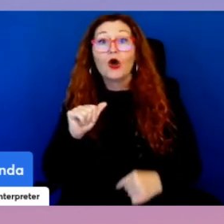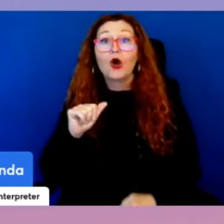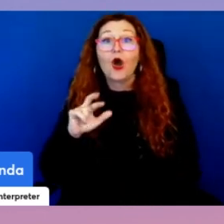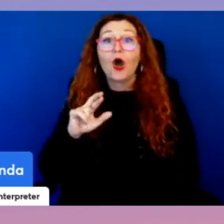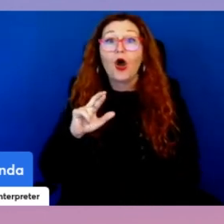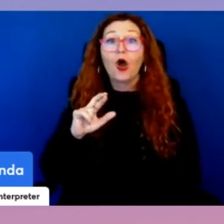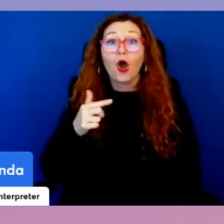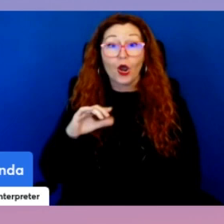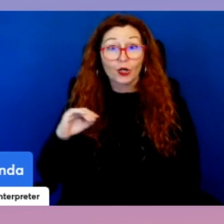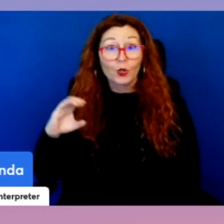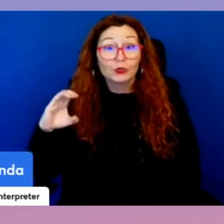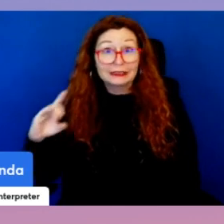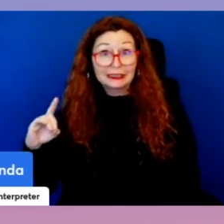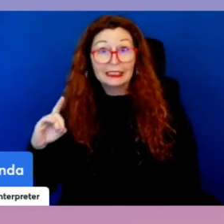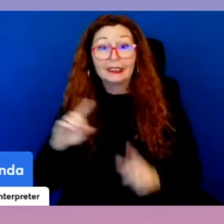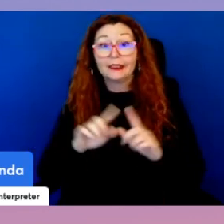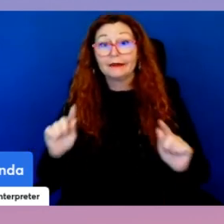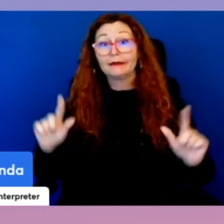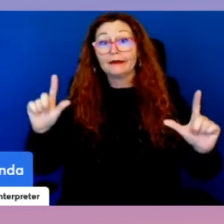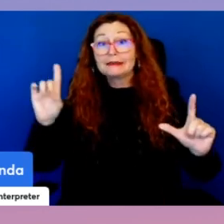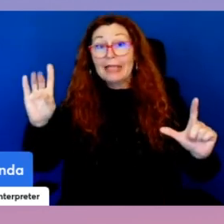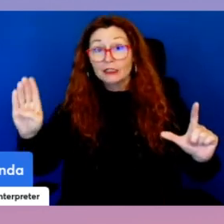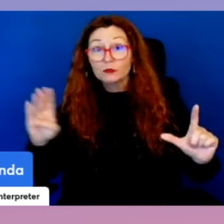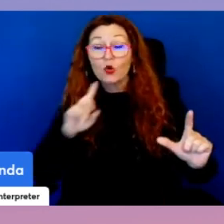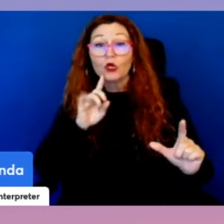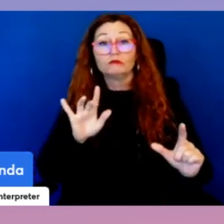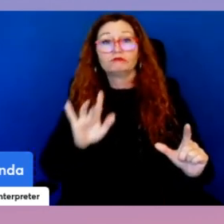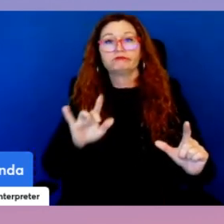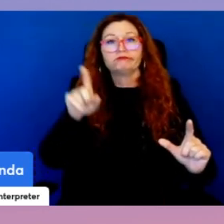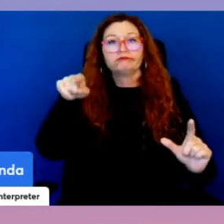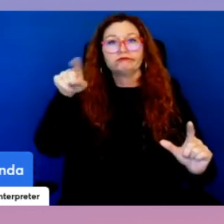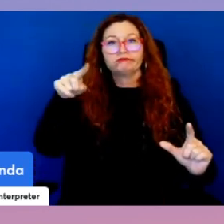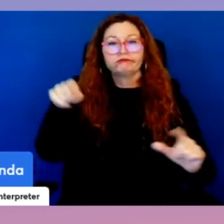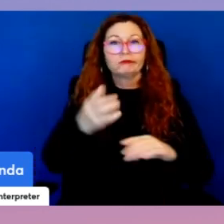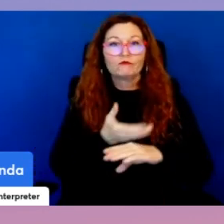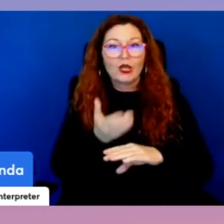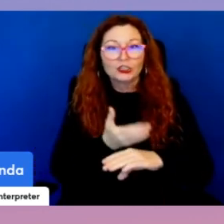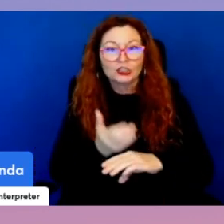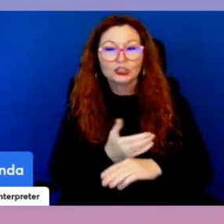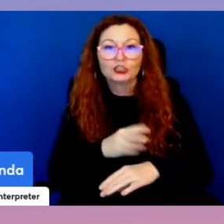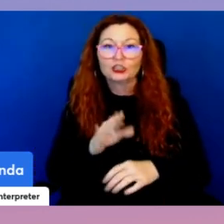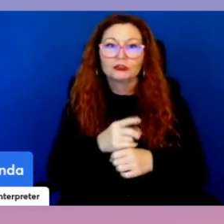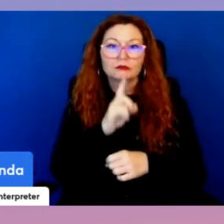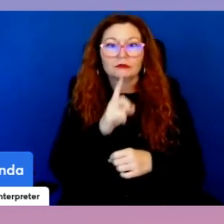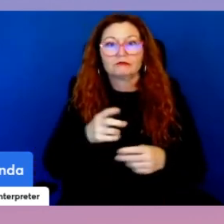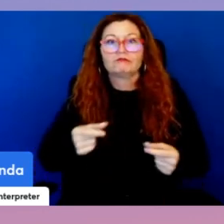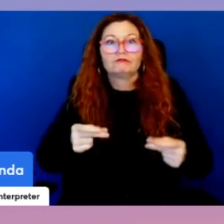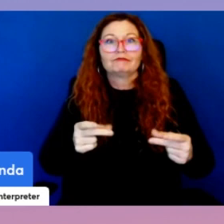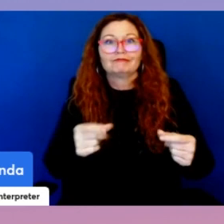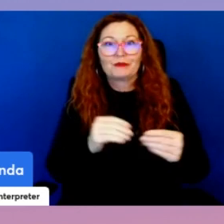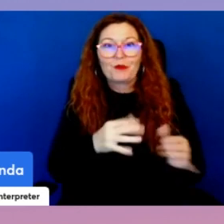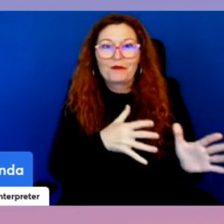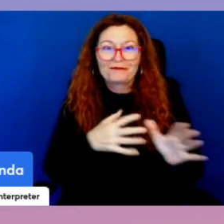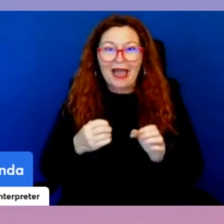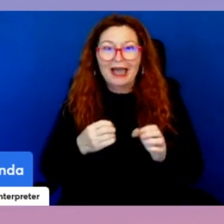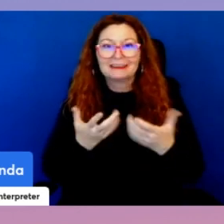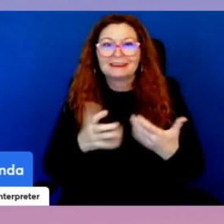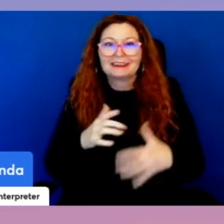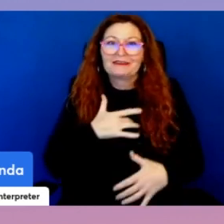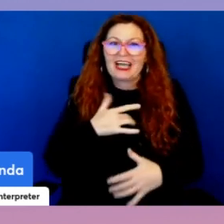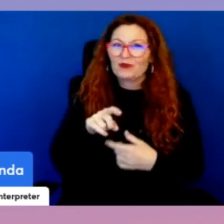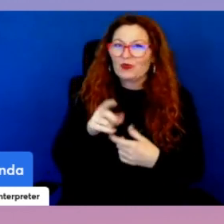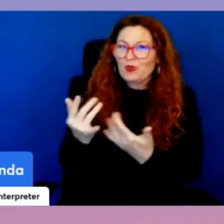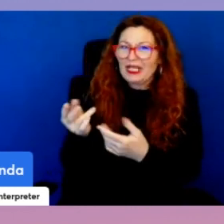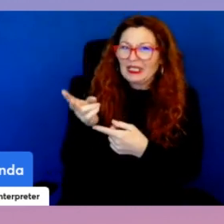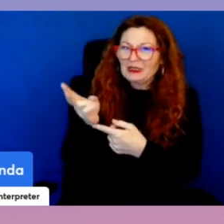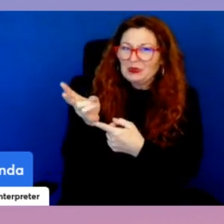ArgoCD dashboard. I'm going to click refresh just to get this to move faster. Otherwise, we'd have to wait, I think, 2 minutes